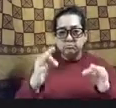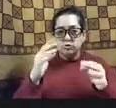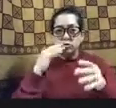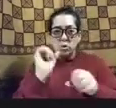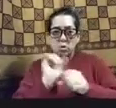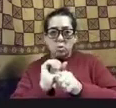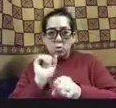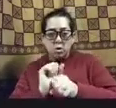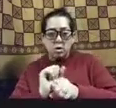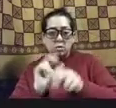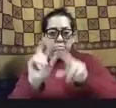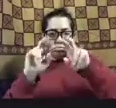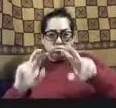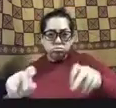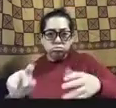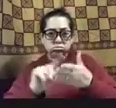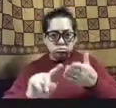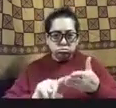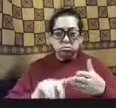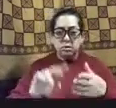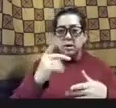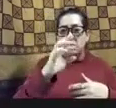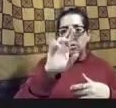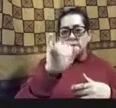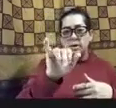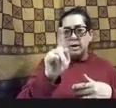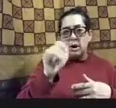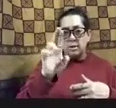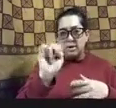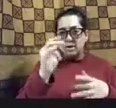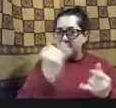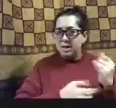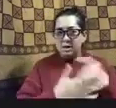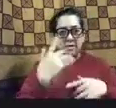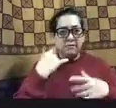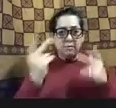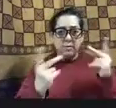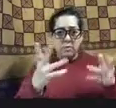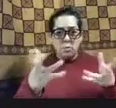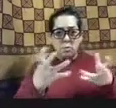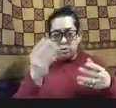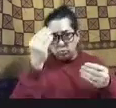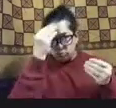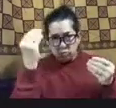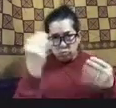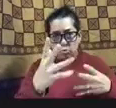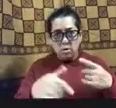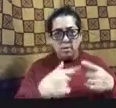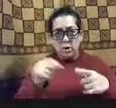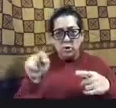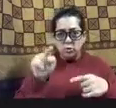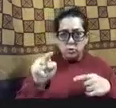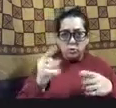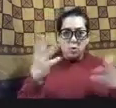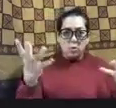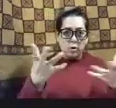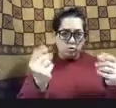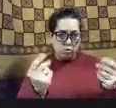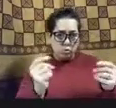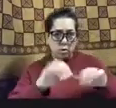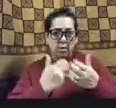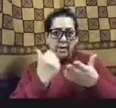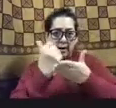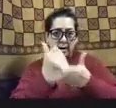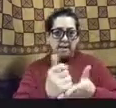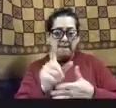homework. Hilary and Karin, any last parting comments for the viewers that you would like them to know about you or what you're doing or how they can